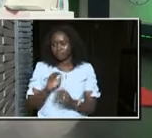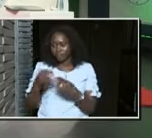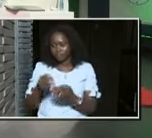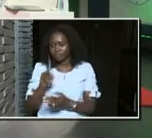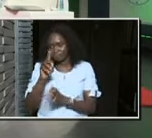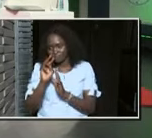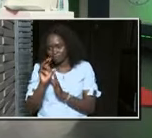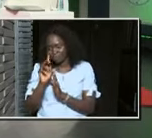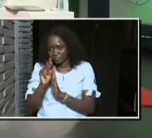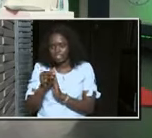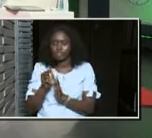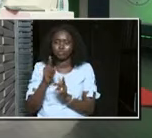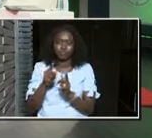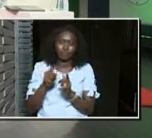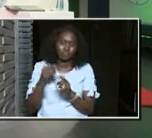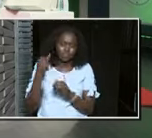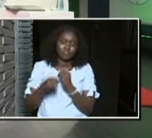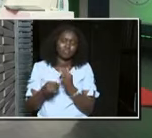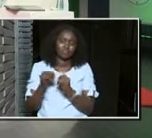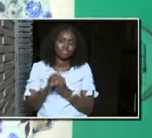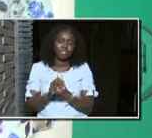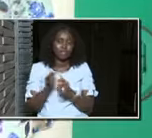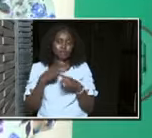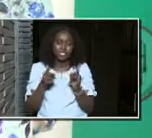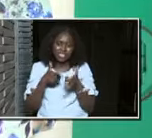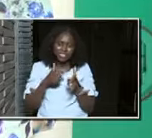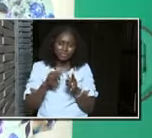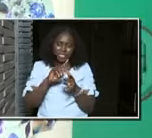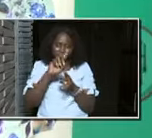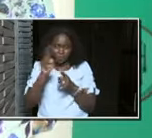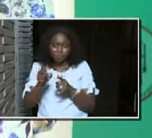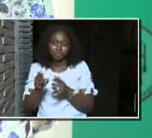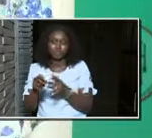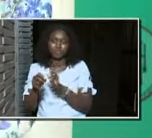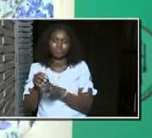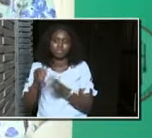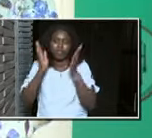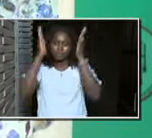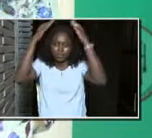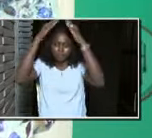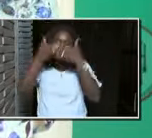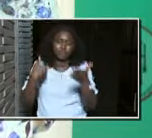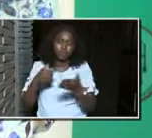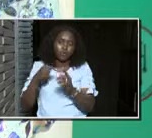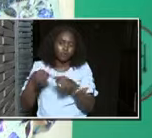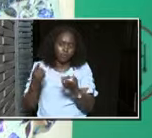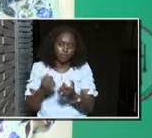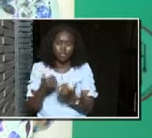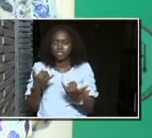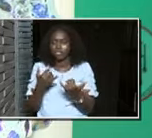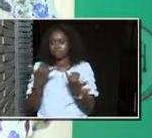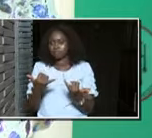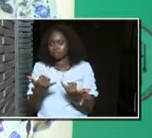but let me quickly ask Bishop one question before we go. Currently, the Nigerian constitution doesn't have provisions for a